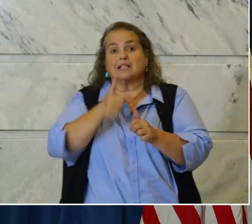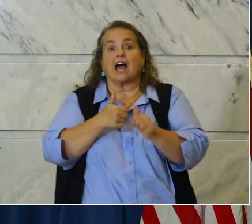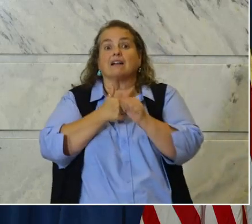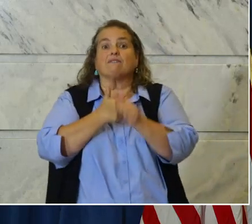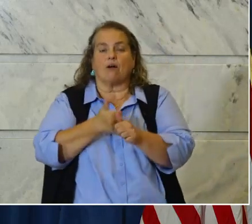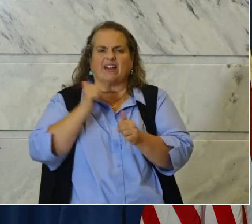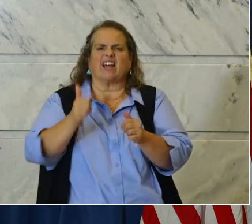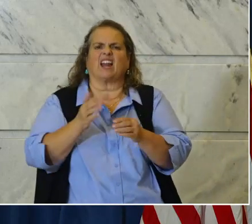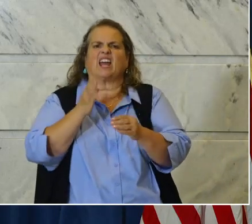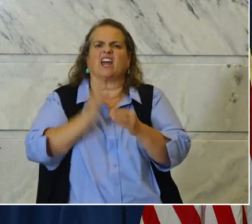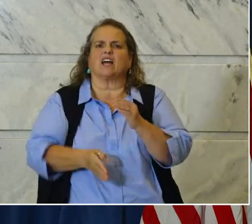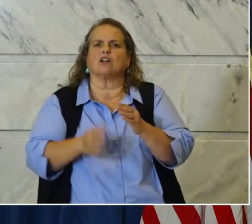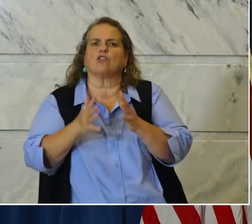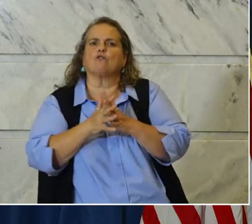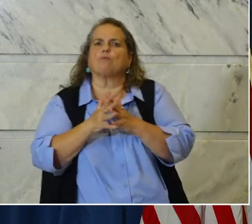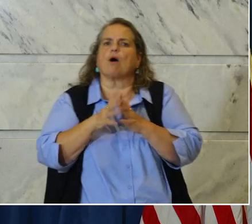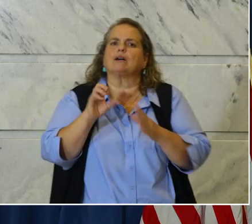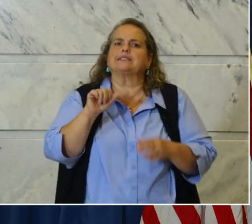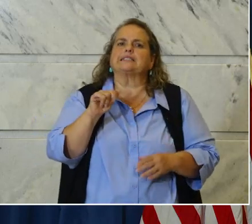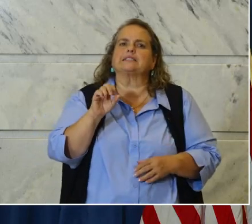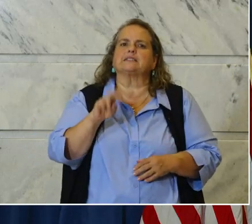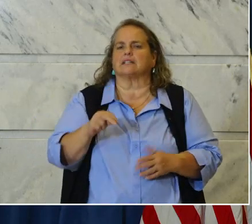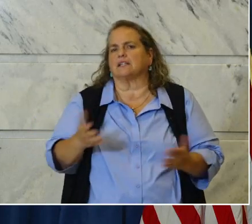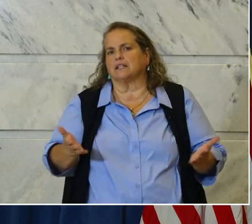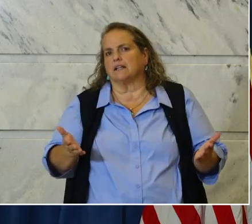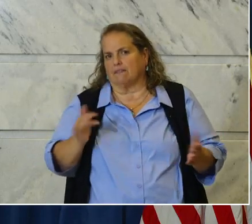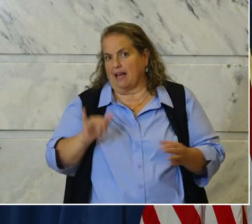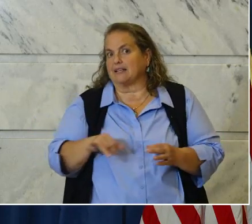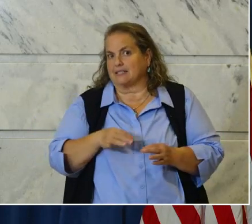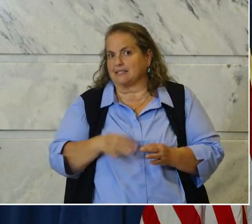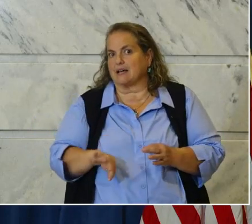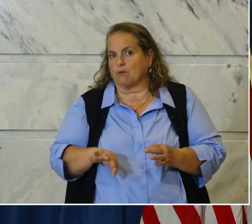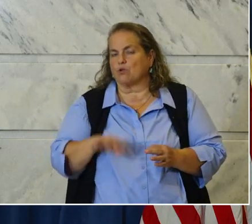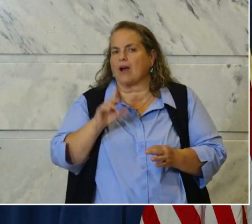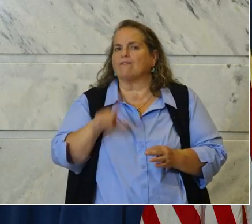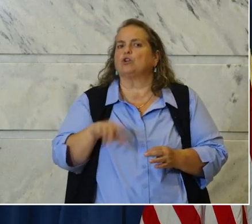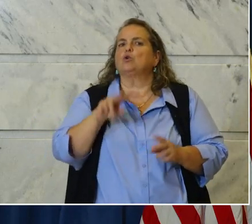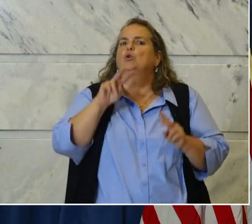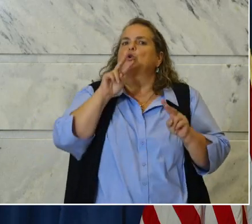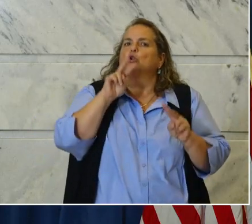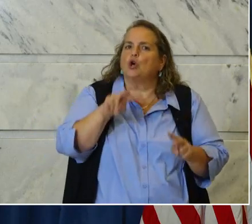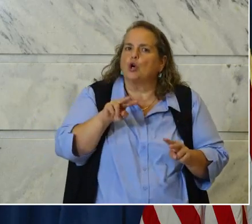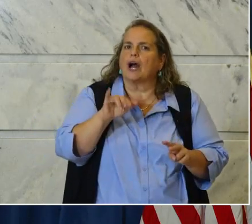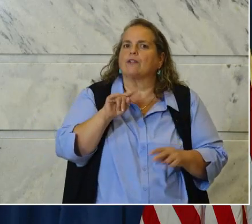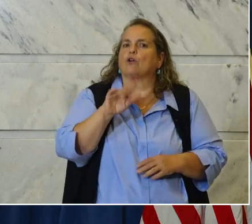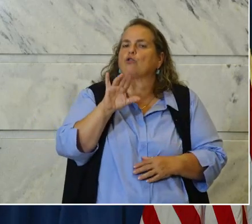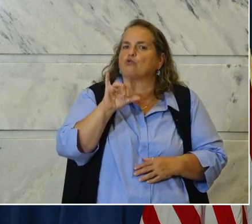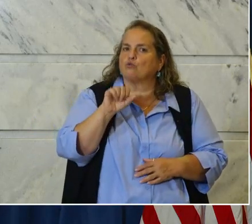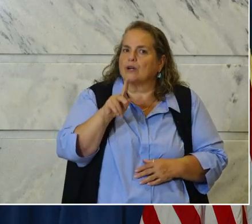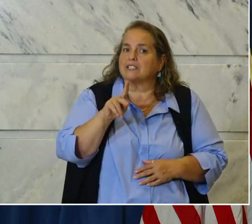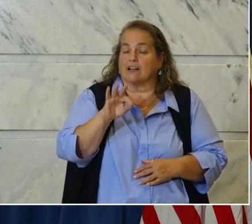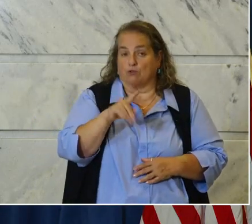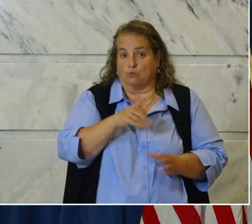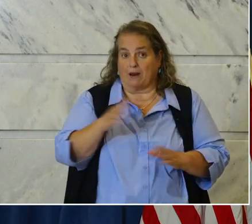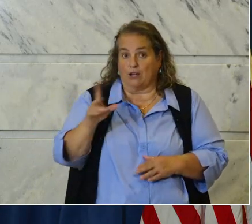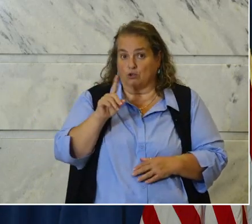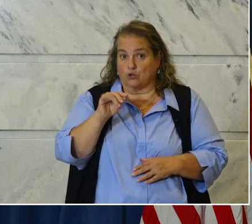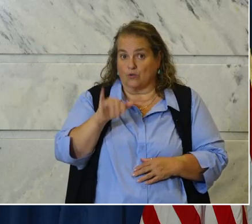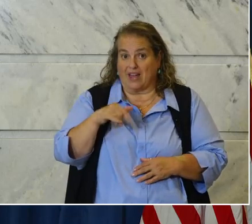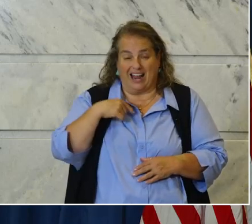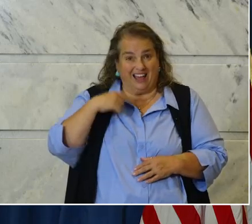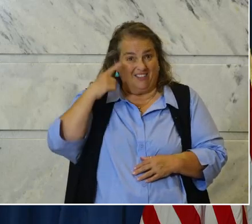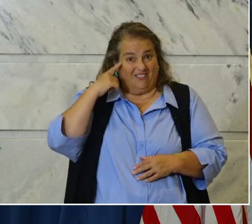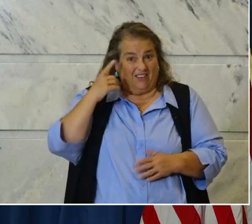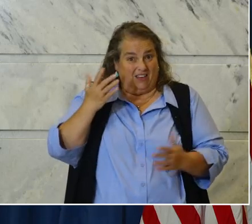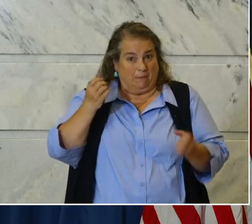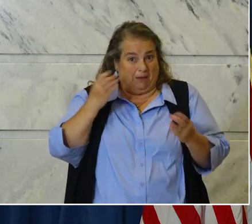season. It's that simple. So I think you really got to look at the risk if you're going to do that. I think at least a